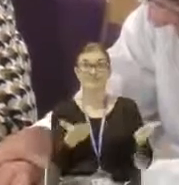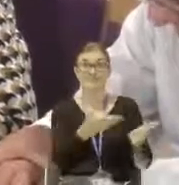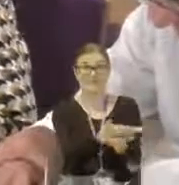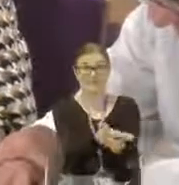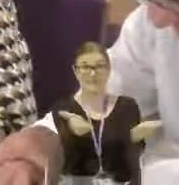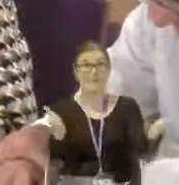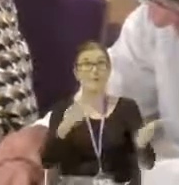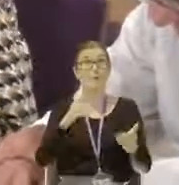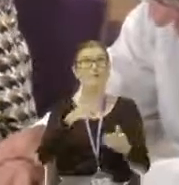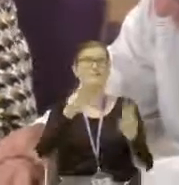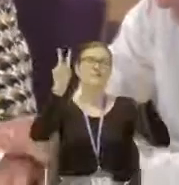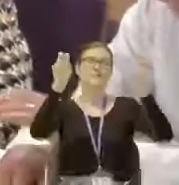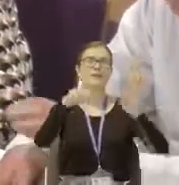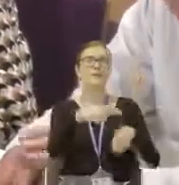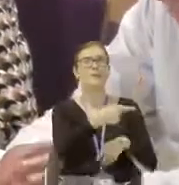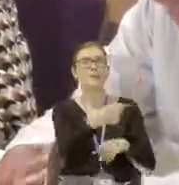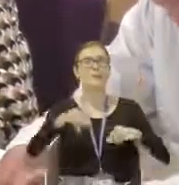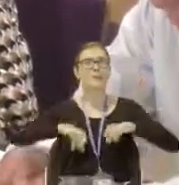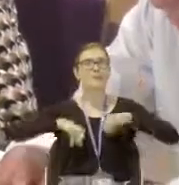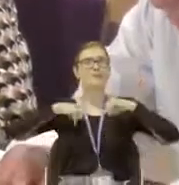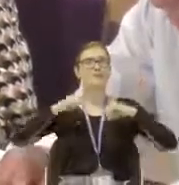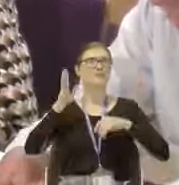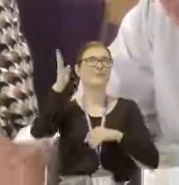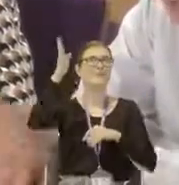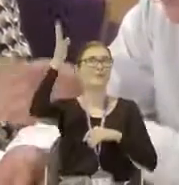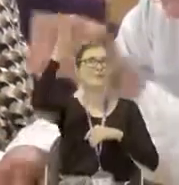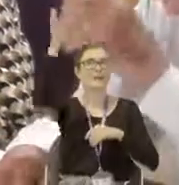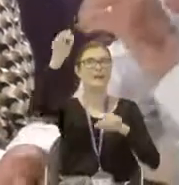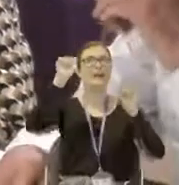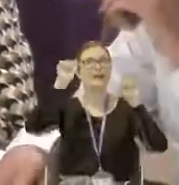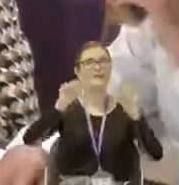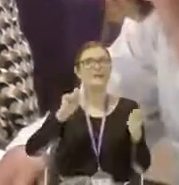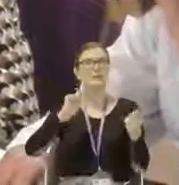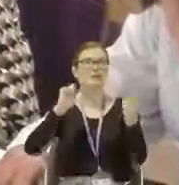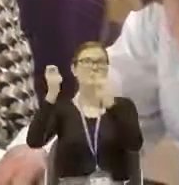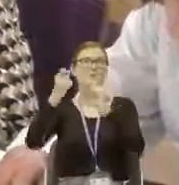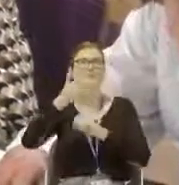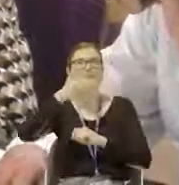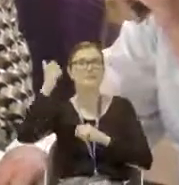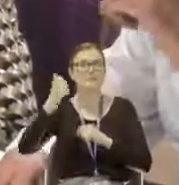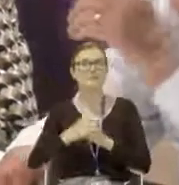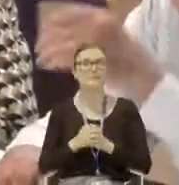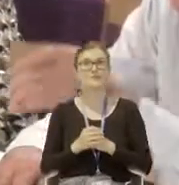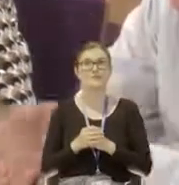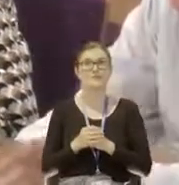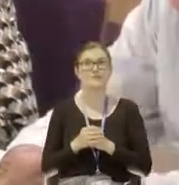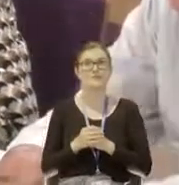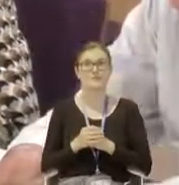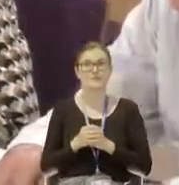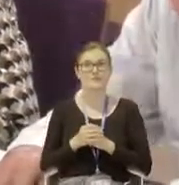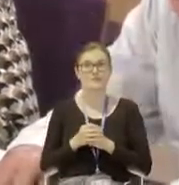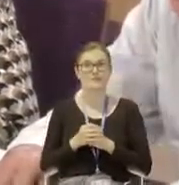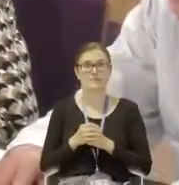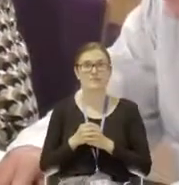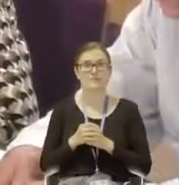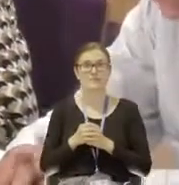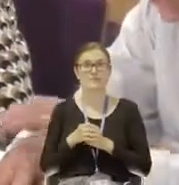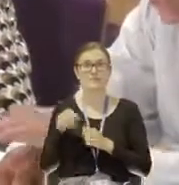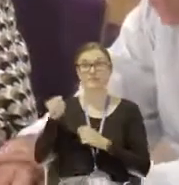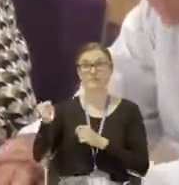level, we need to support peacekeeping missions. The aim must be to build secure systems for